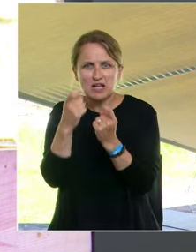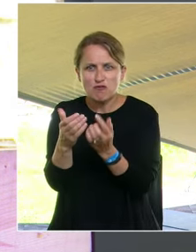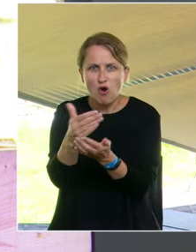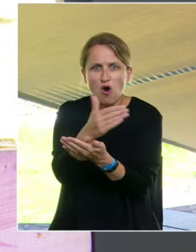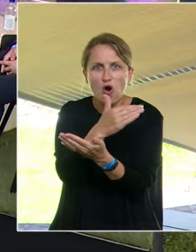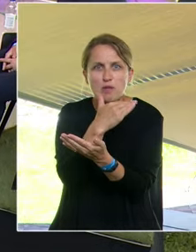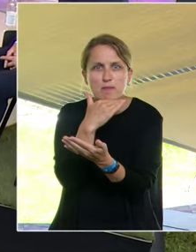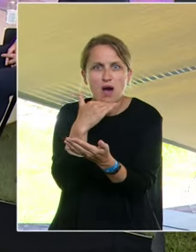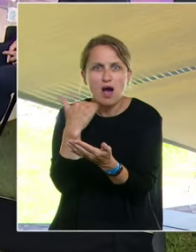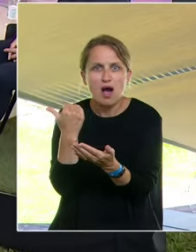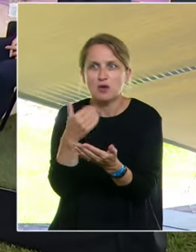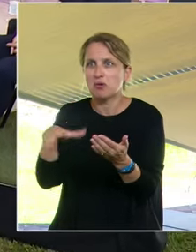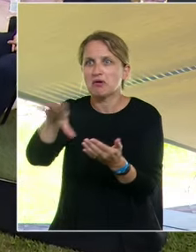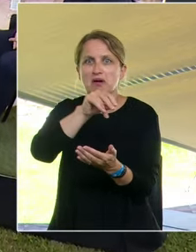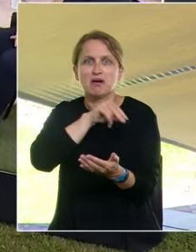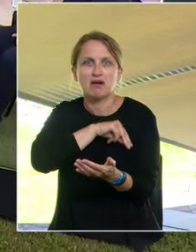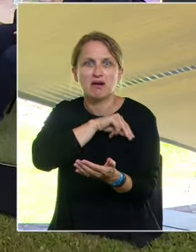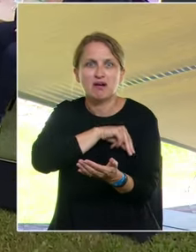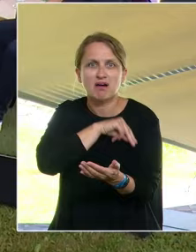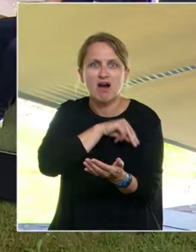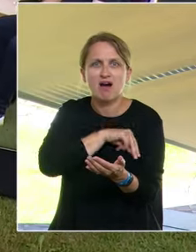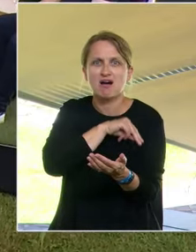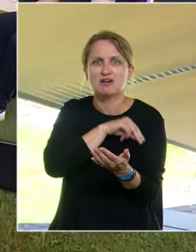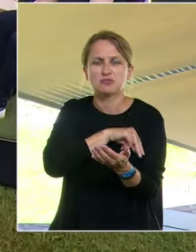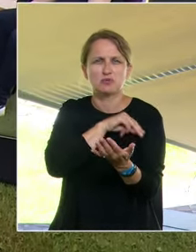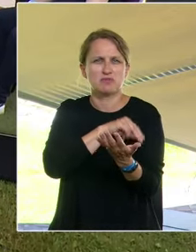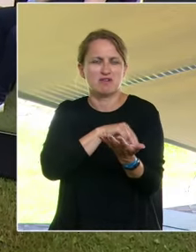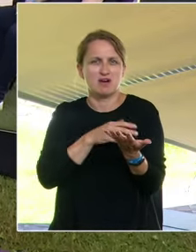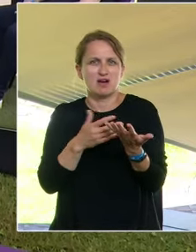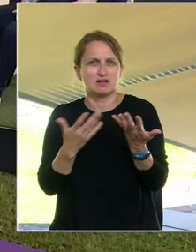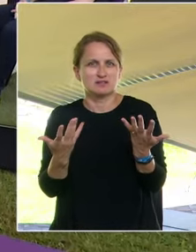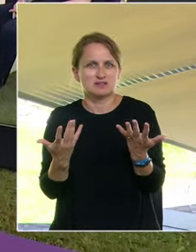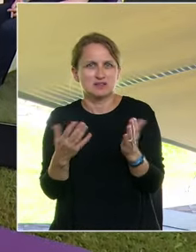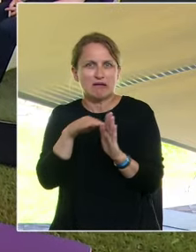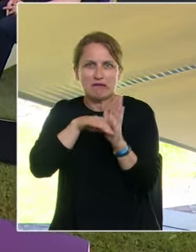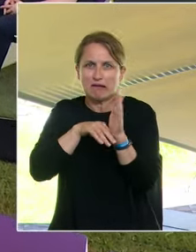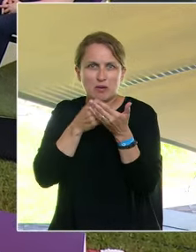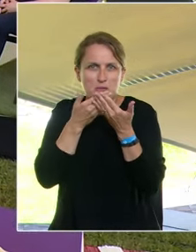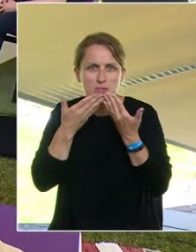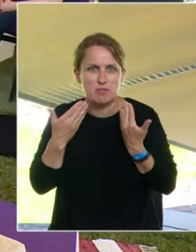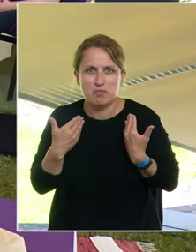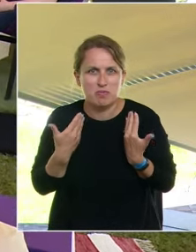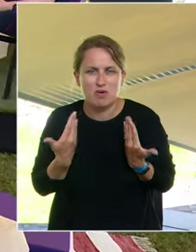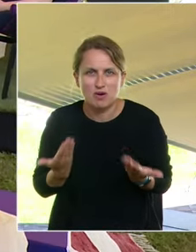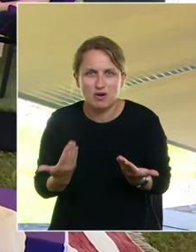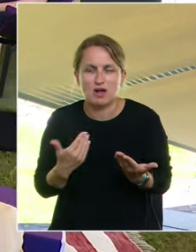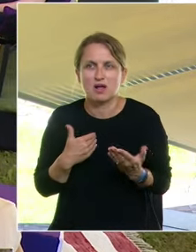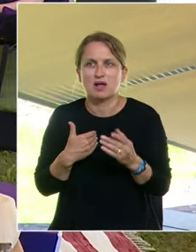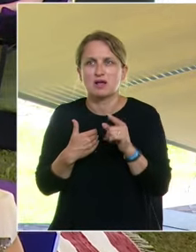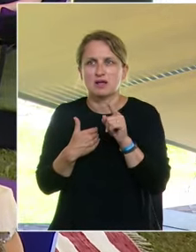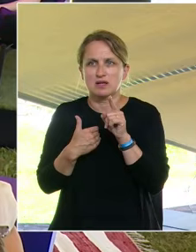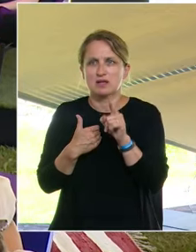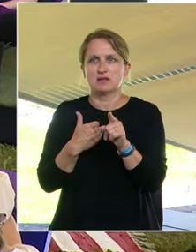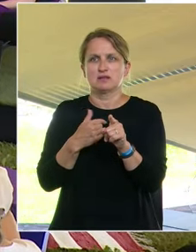this has been used for all kinds of monetization methods, and this has also brought about that wealth has